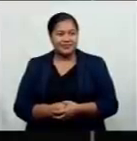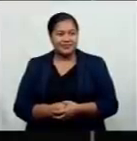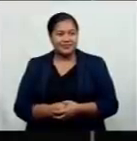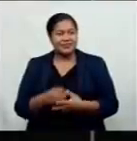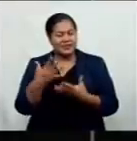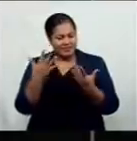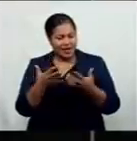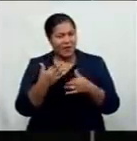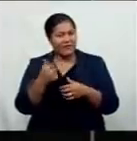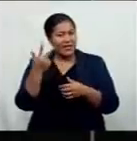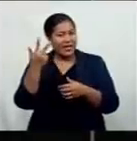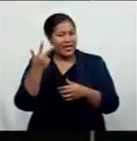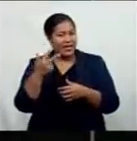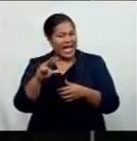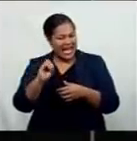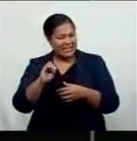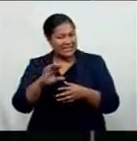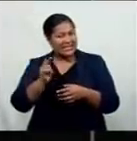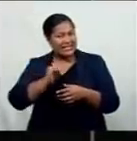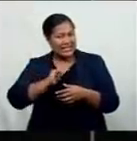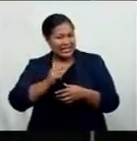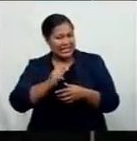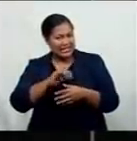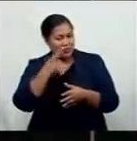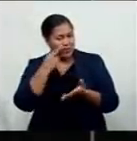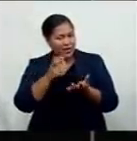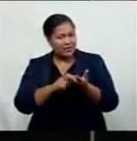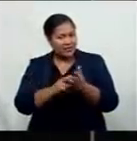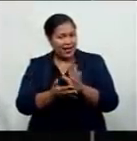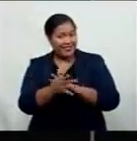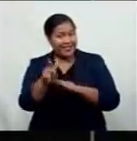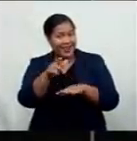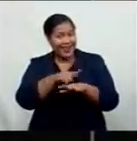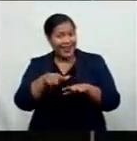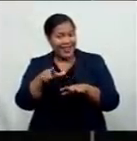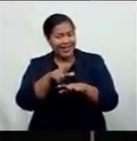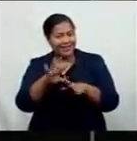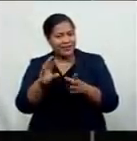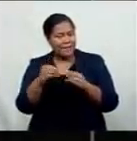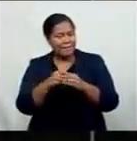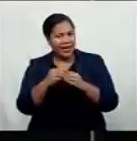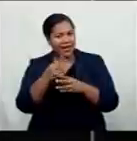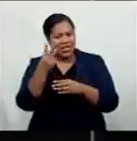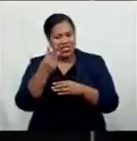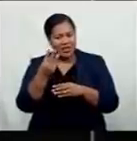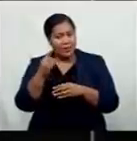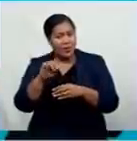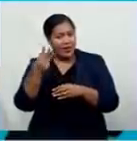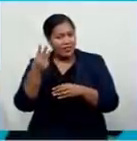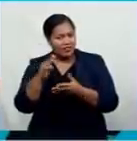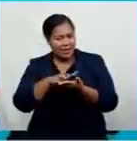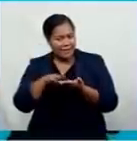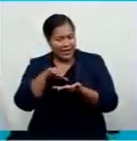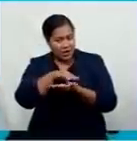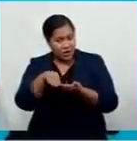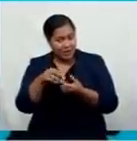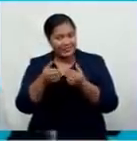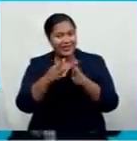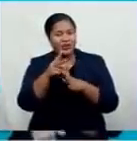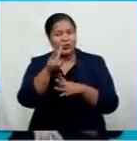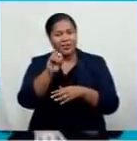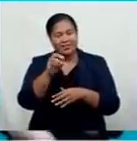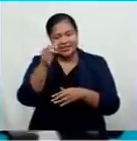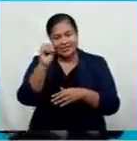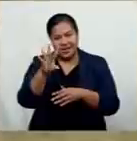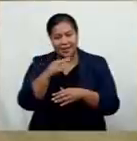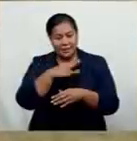are currently 80 leases registered under the Land Bank, raking in $13.3 million since 2010.